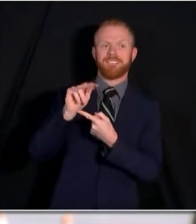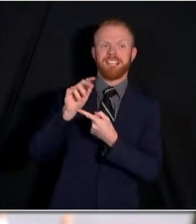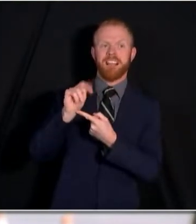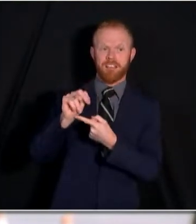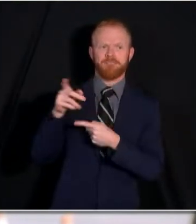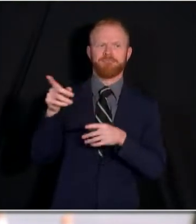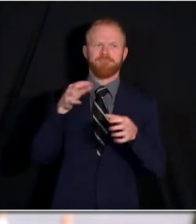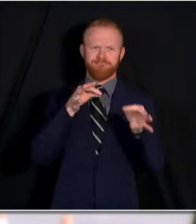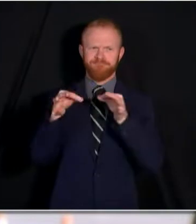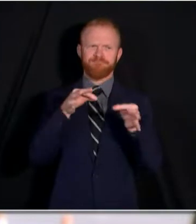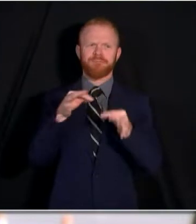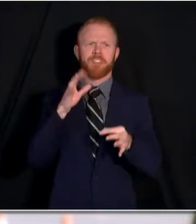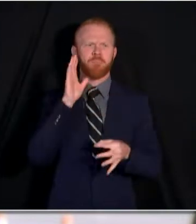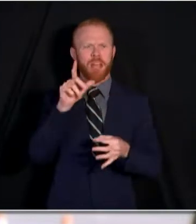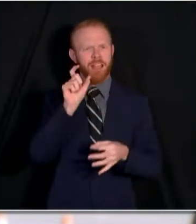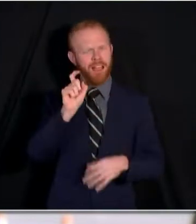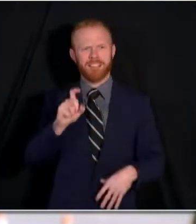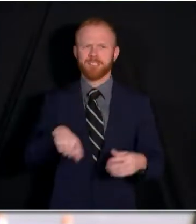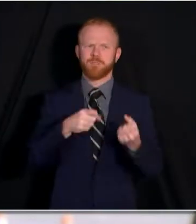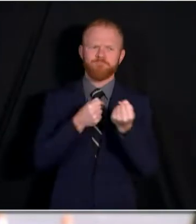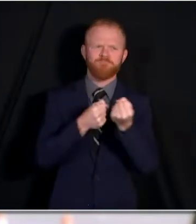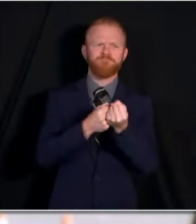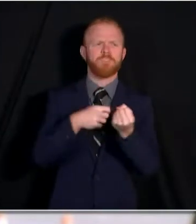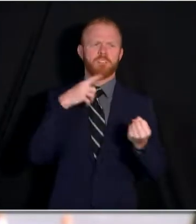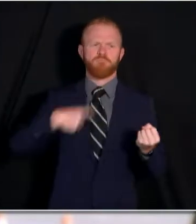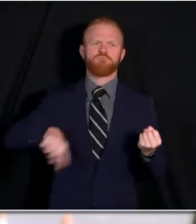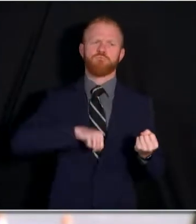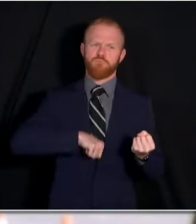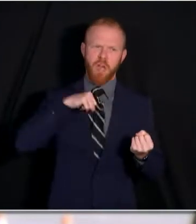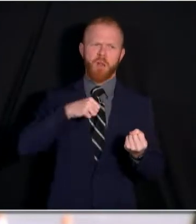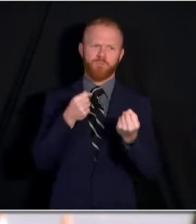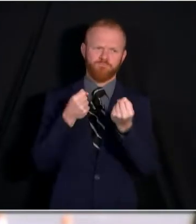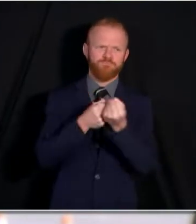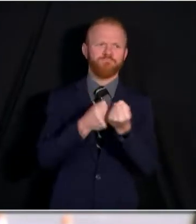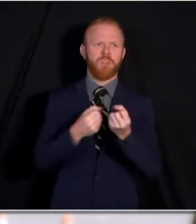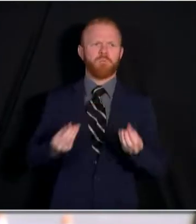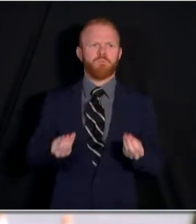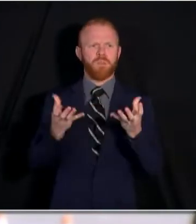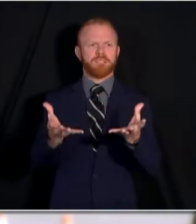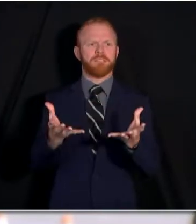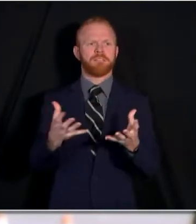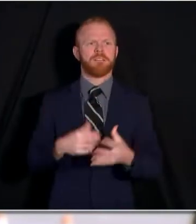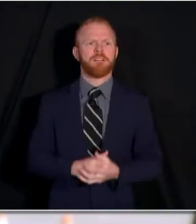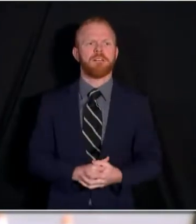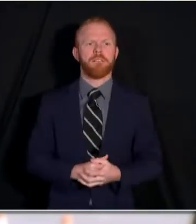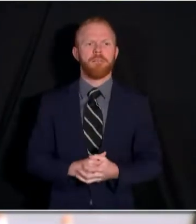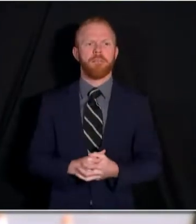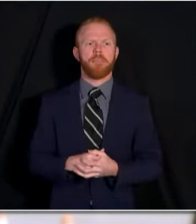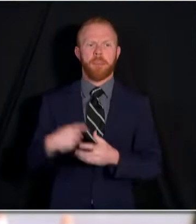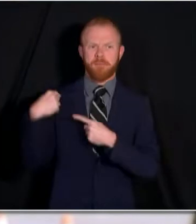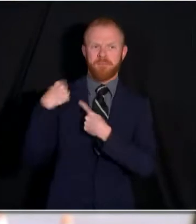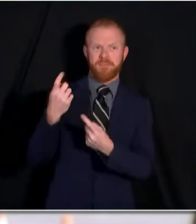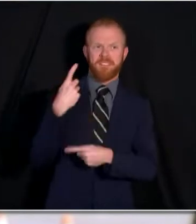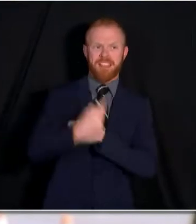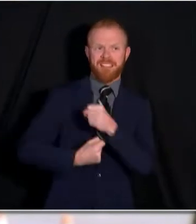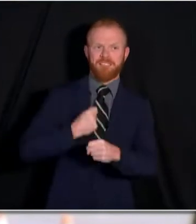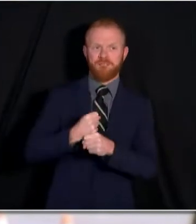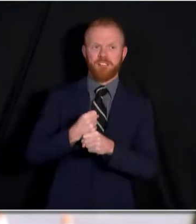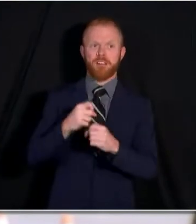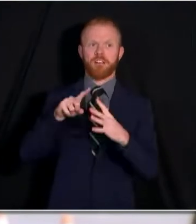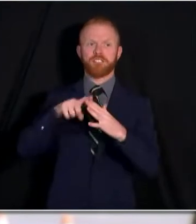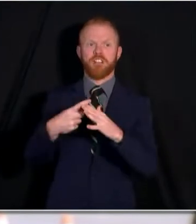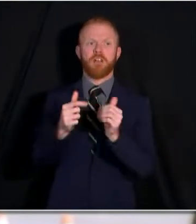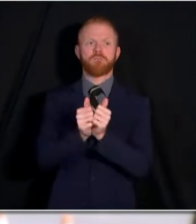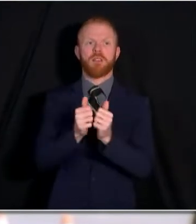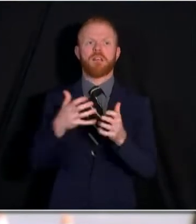that we're incredibly proud of the support that we've provided in just slightly over a year, that started with the United States naval ship, hospital